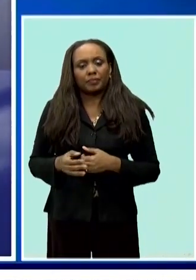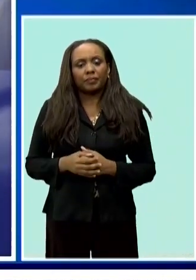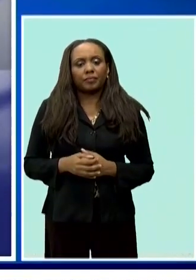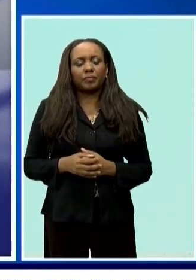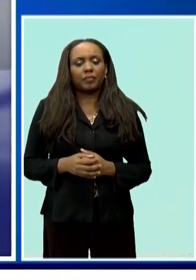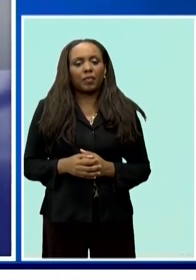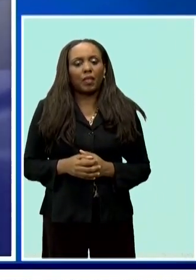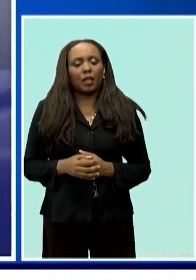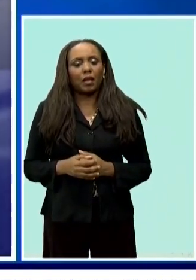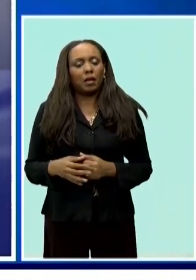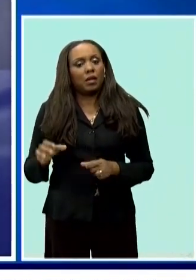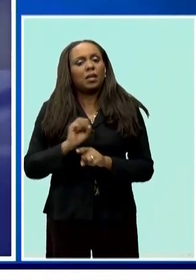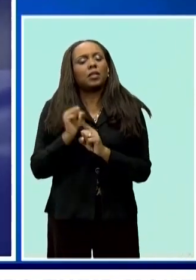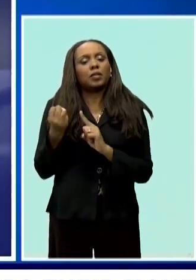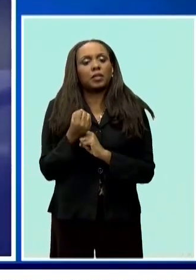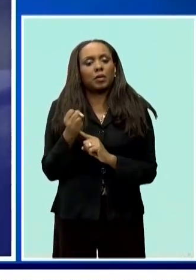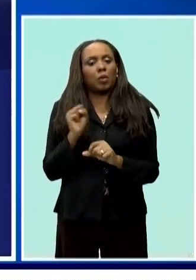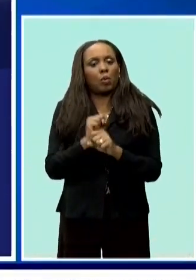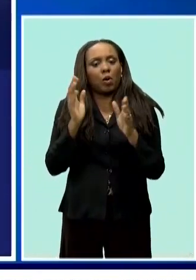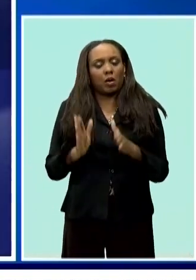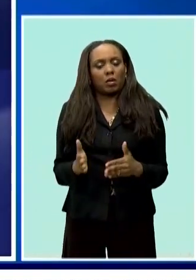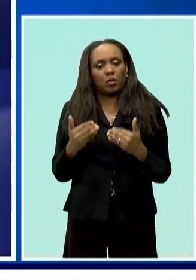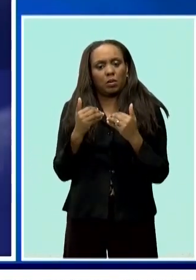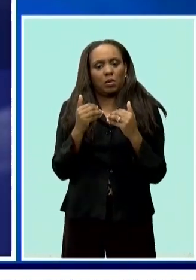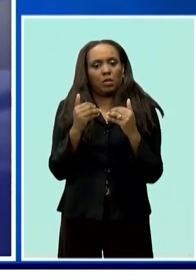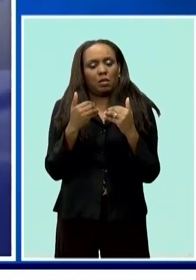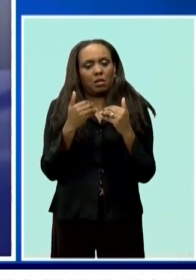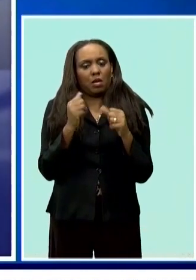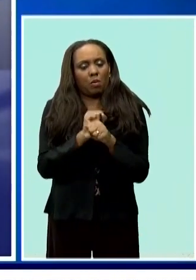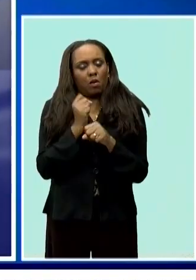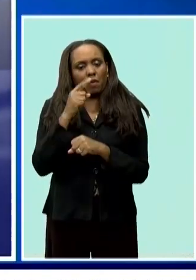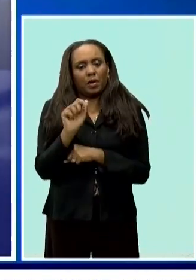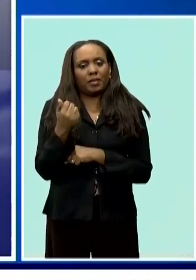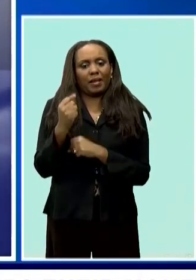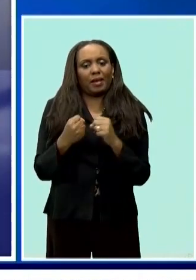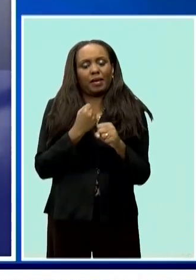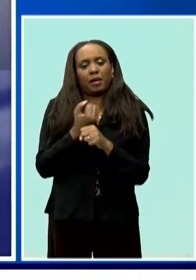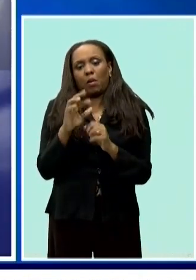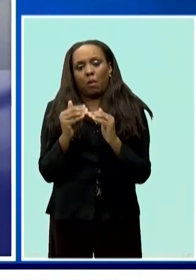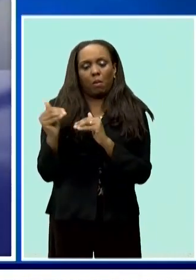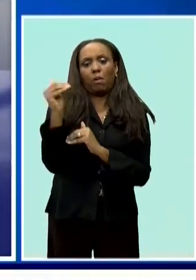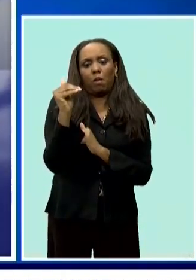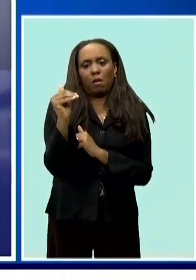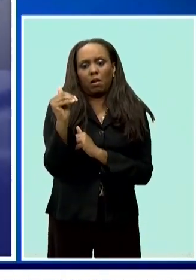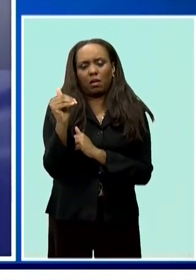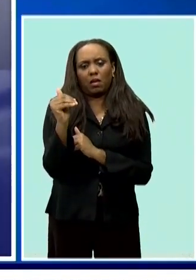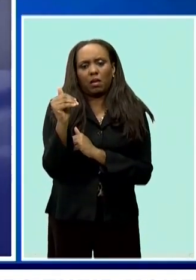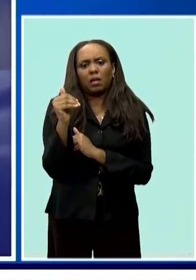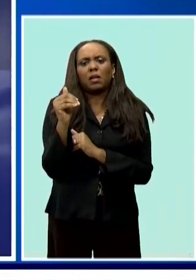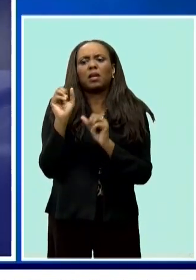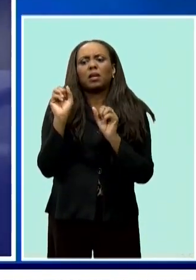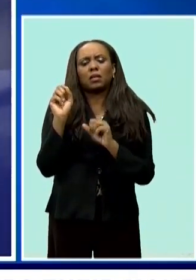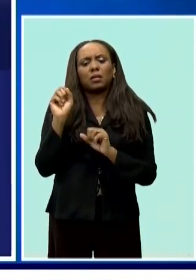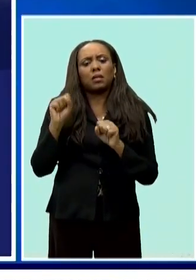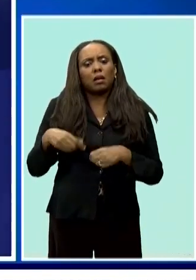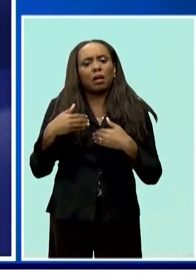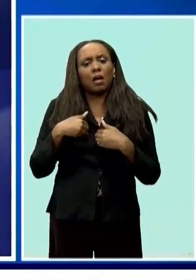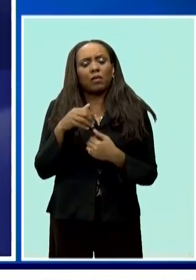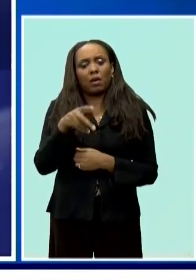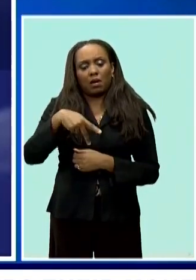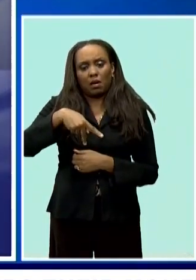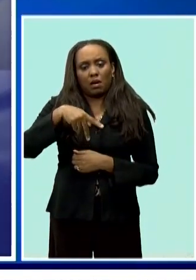Mr. Waldron says many of those workers have more than 10 years of service, and this has presented a unique challenge. He says